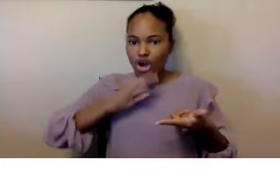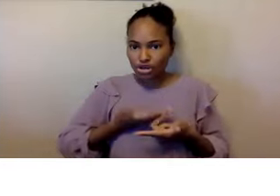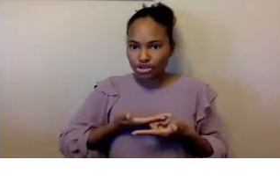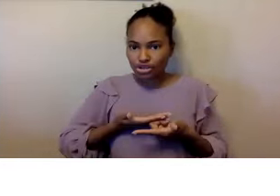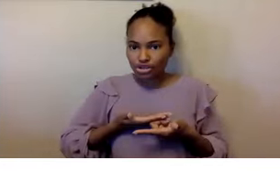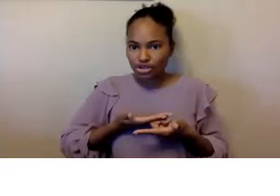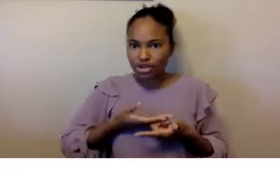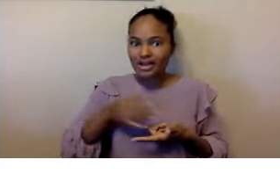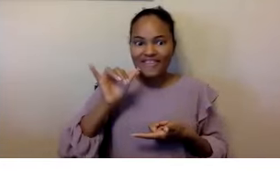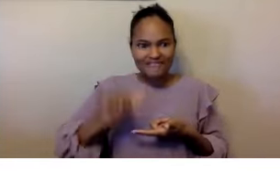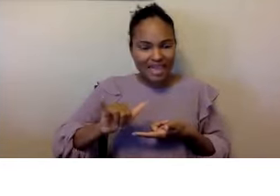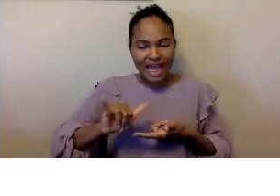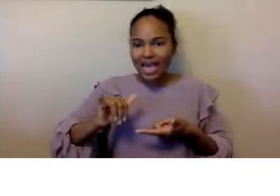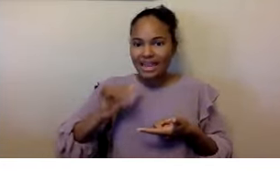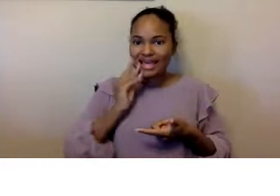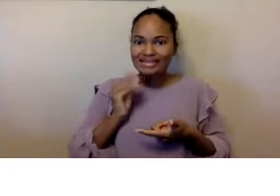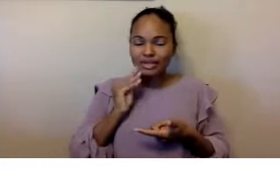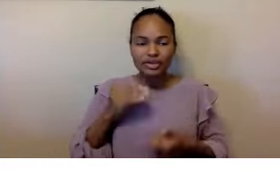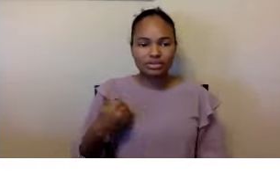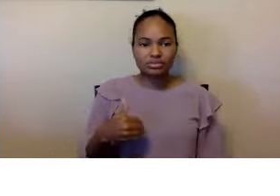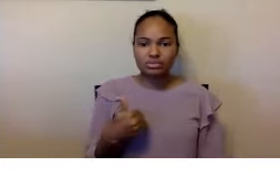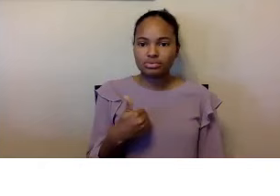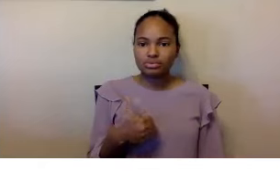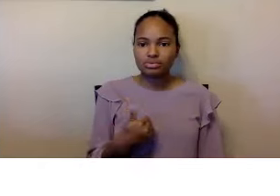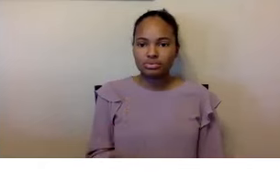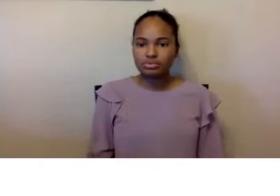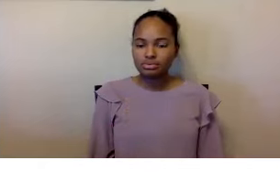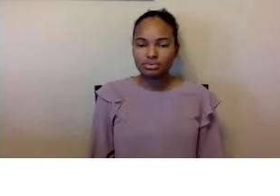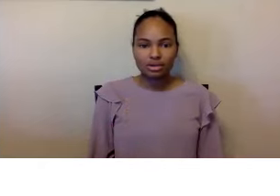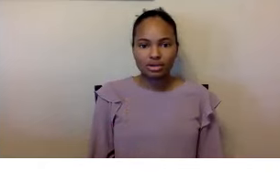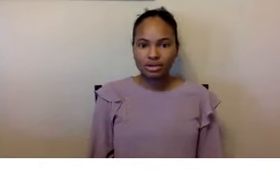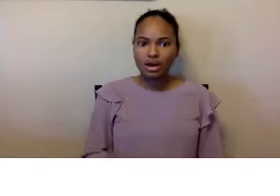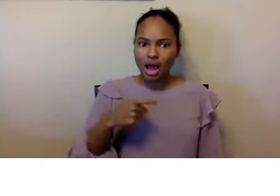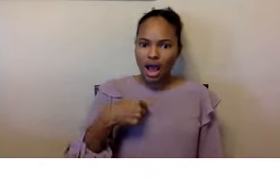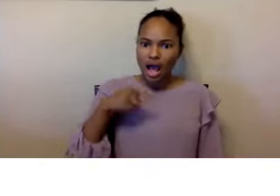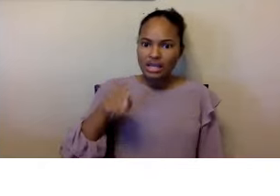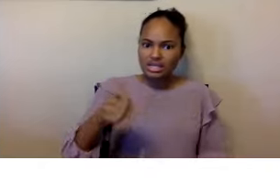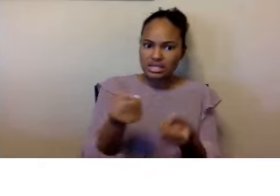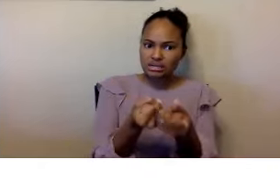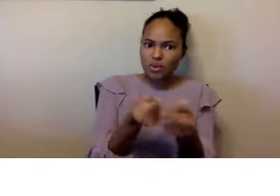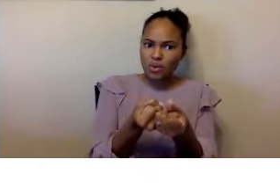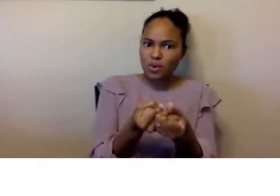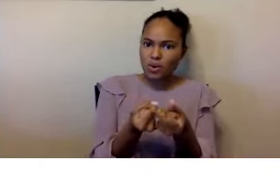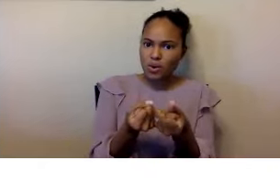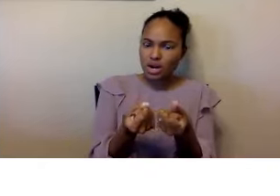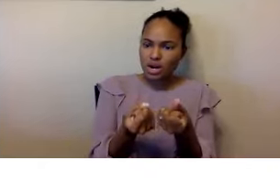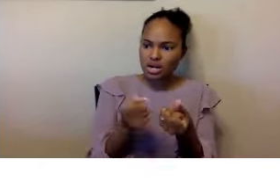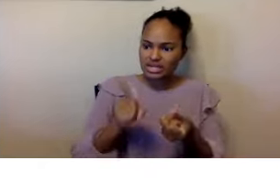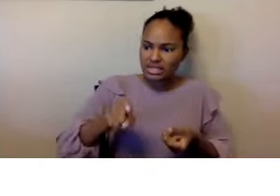some of us. So But yeah, like I said, it's